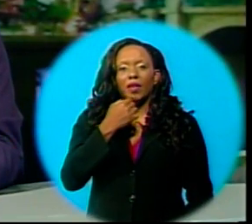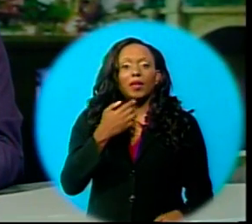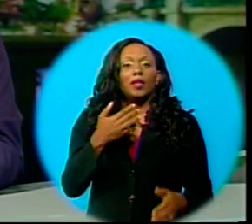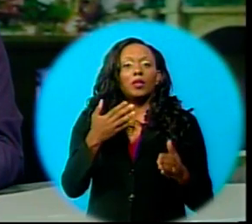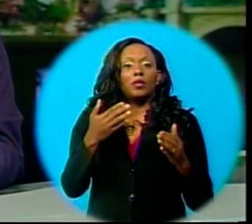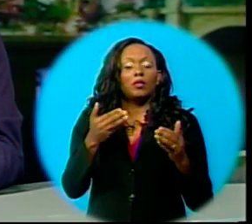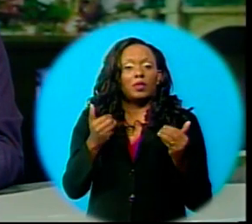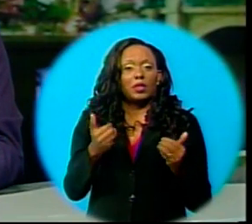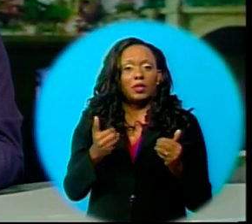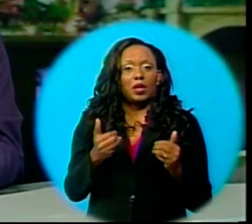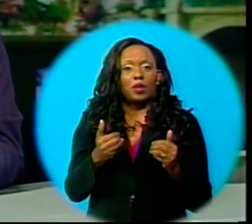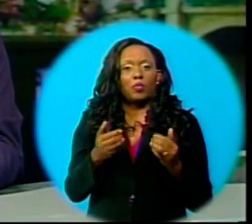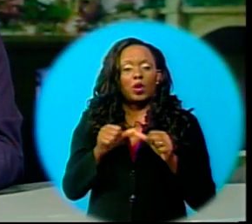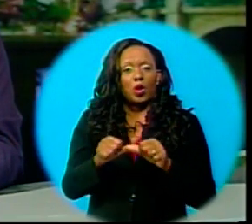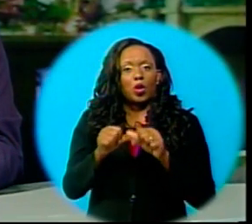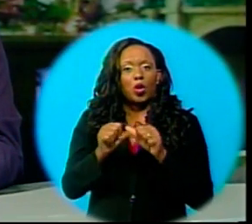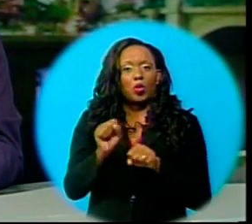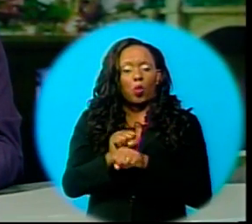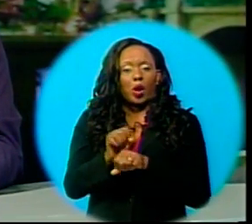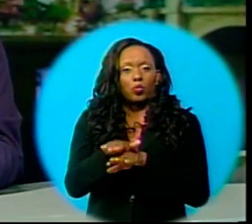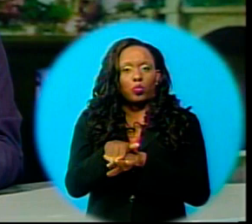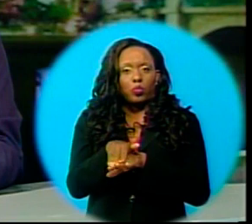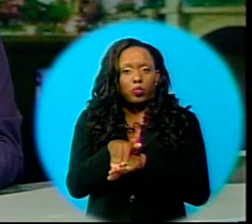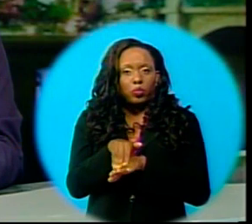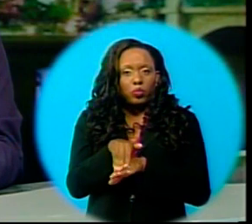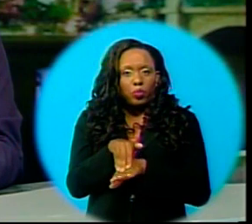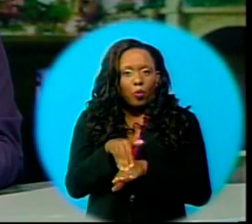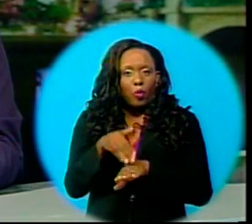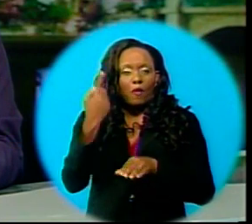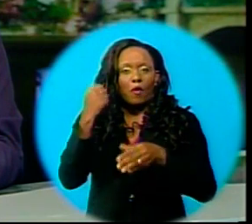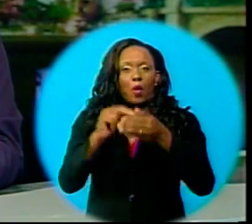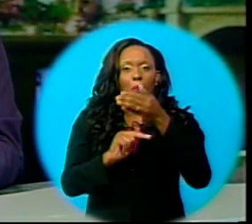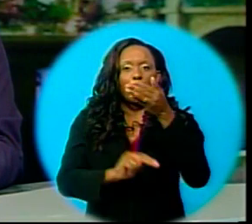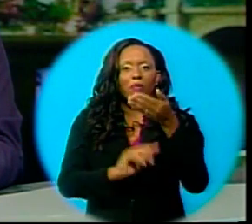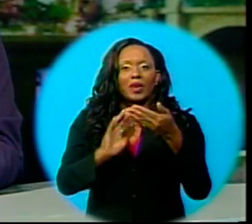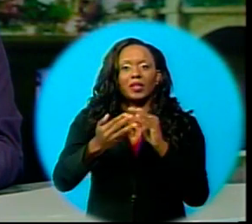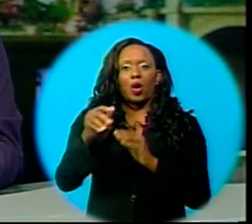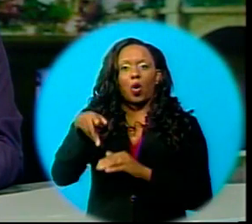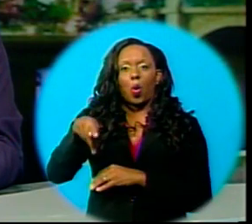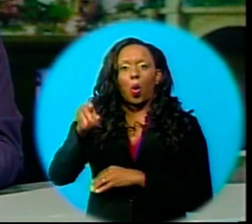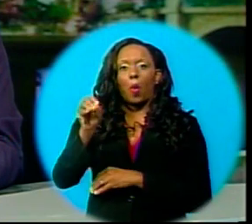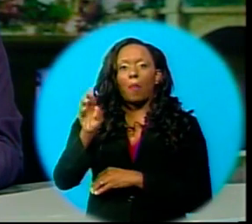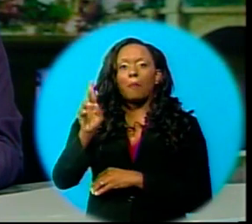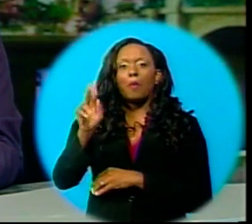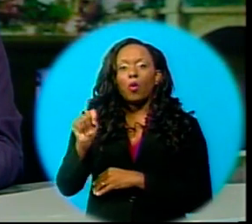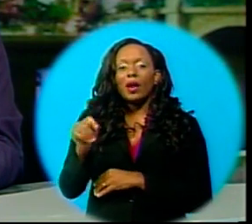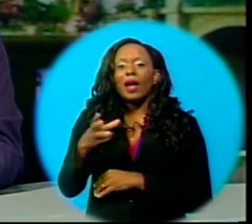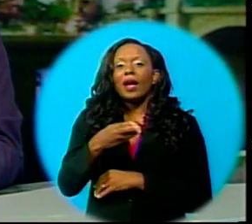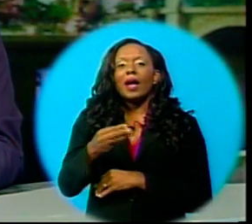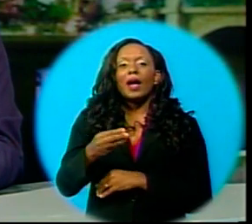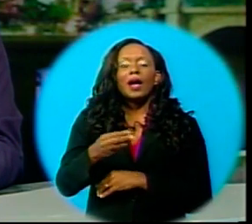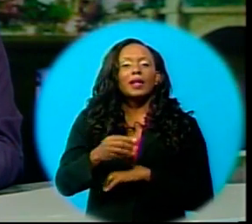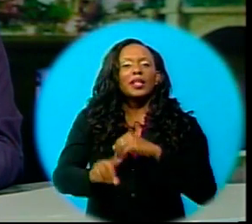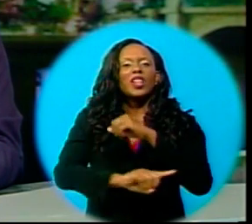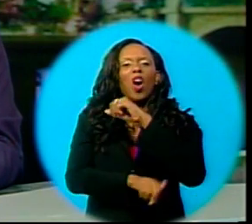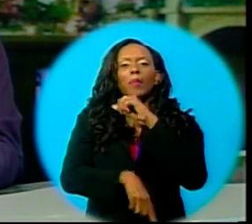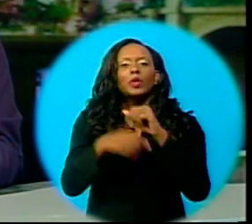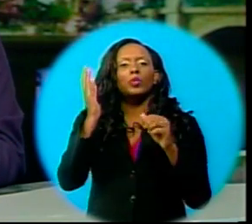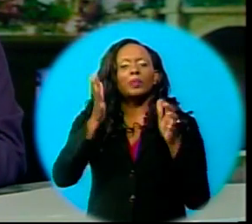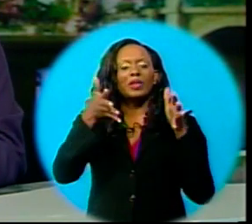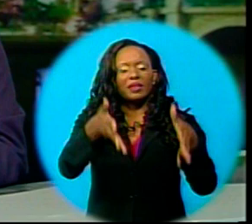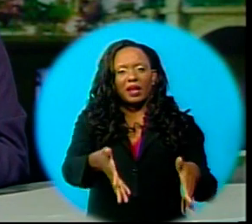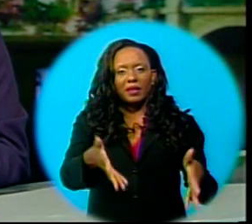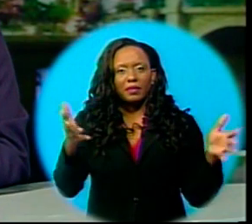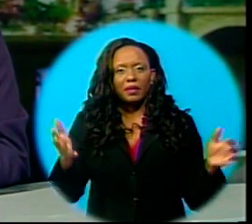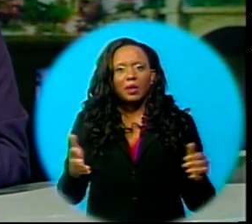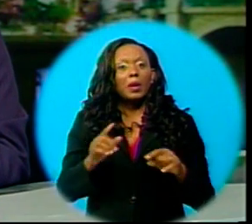meantime, the go-slow will continue at the Bridgetown port and Sanitation Service Authority workers will not pick up garbage. She says, however, once a